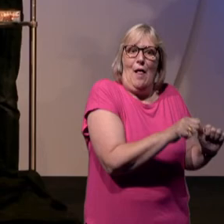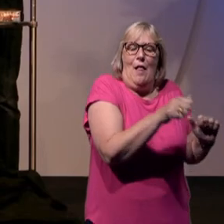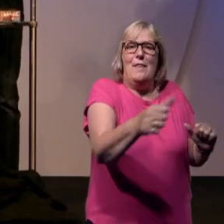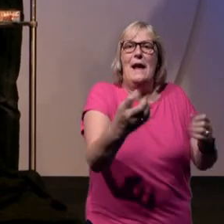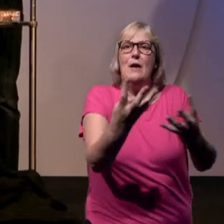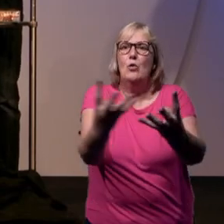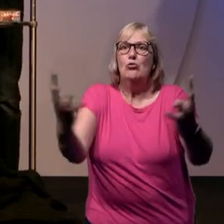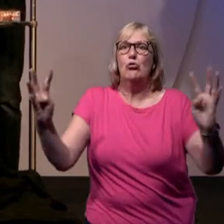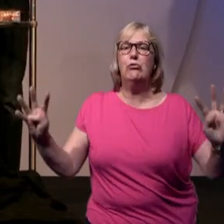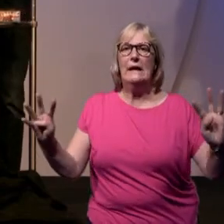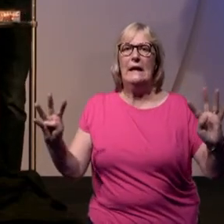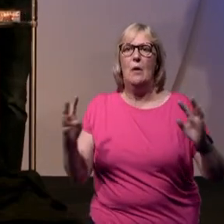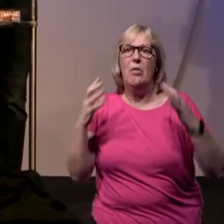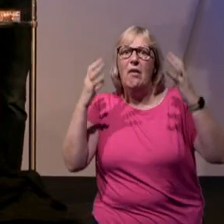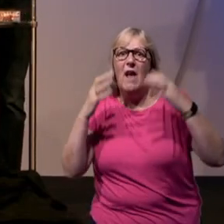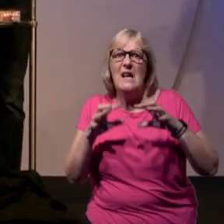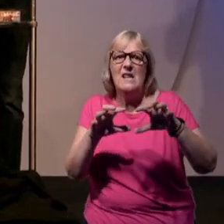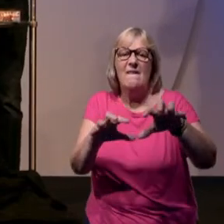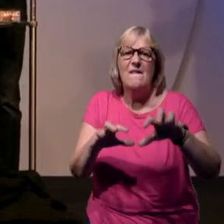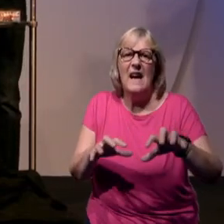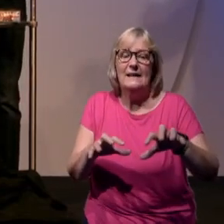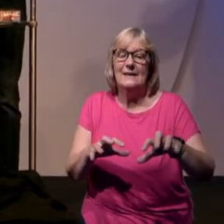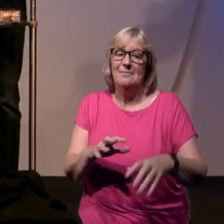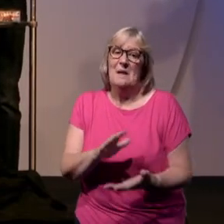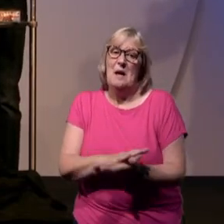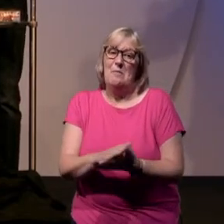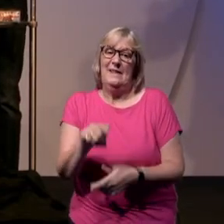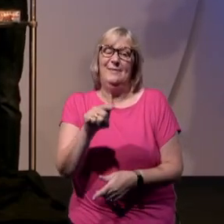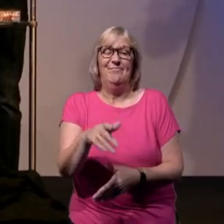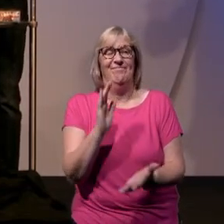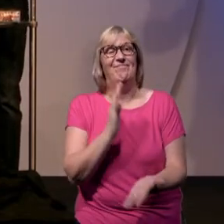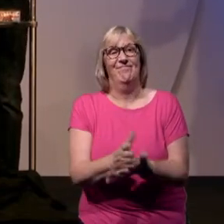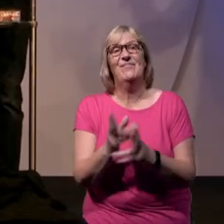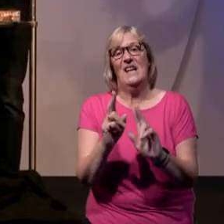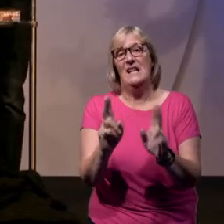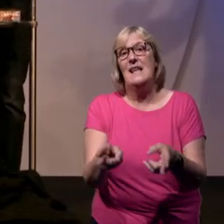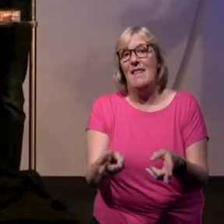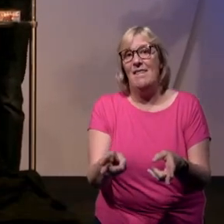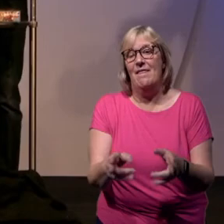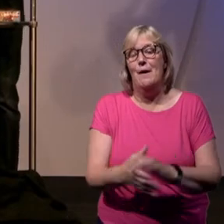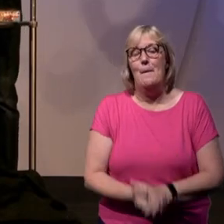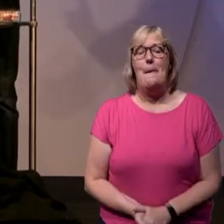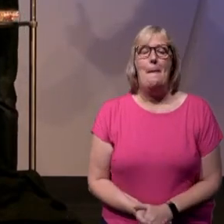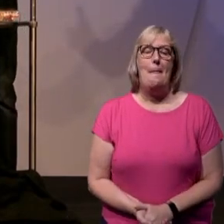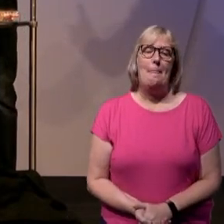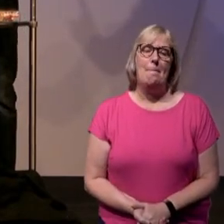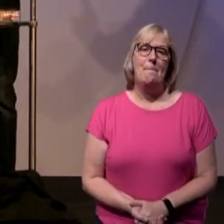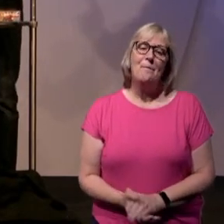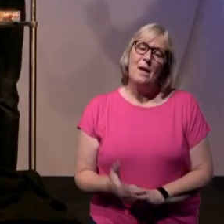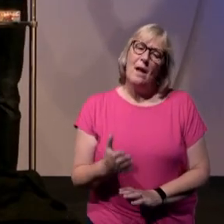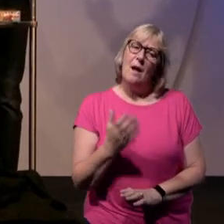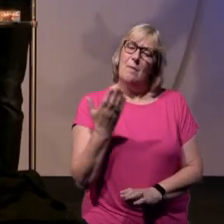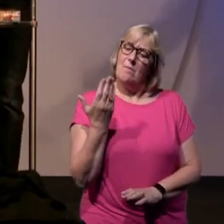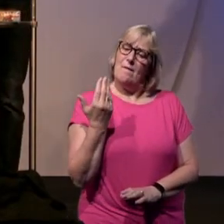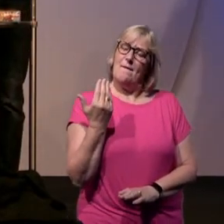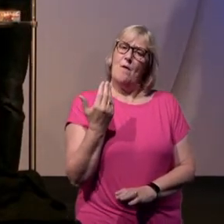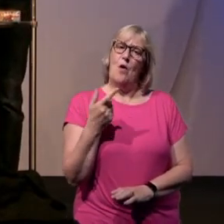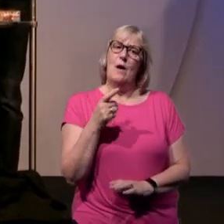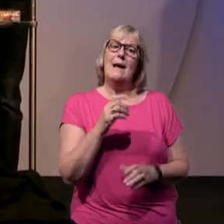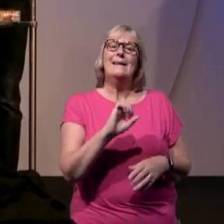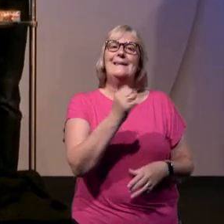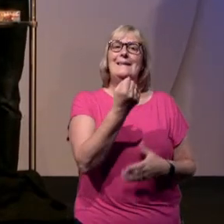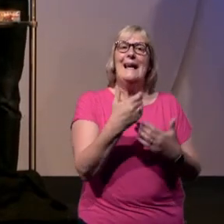forget Russell Crowe, basically that meant certain death. But more likely, as we heard earlier in the week, it's